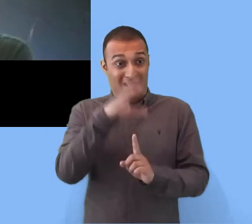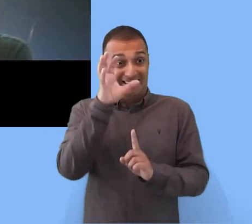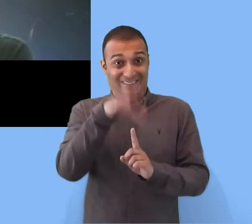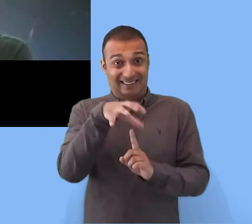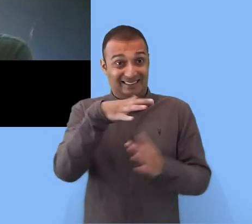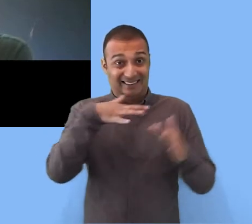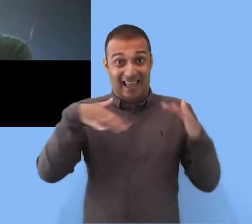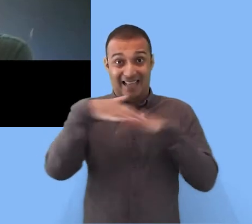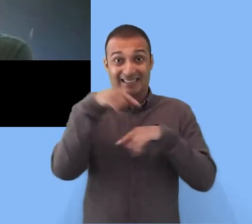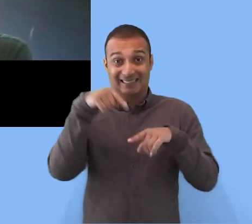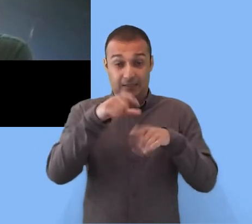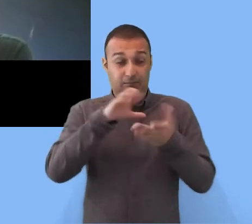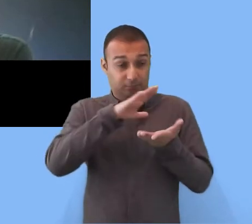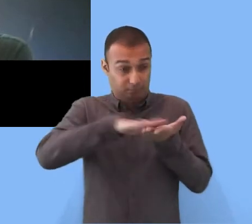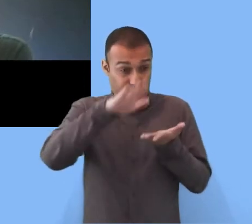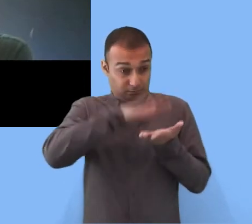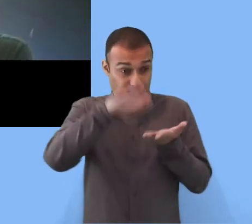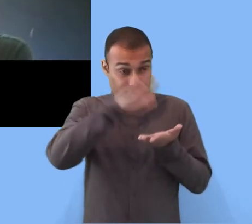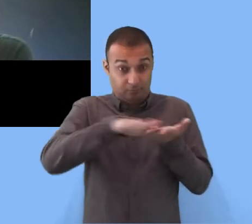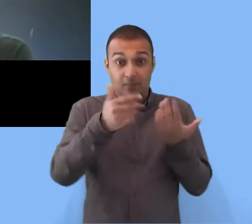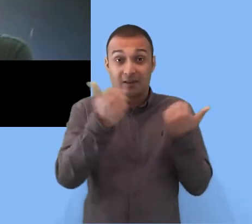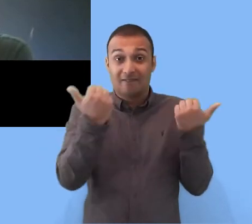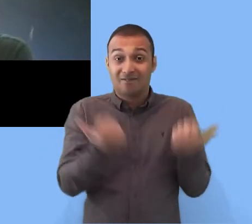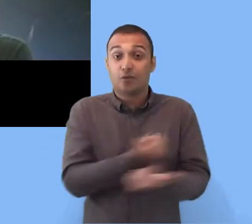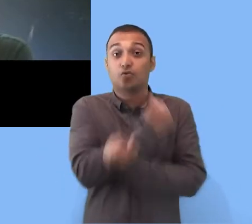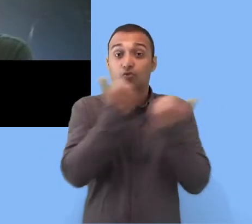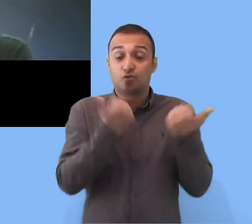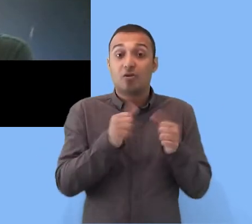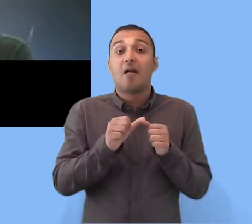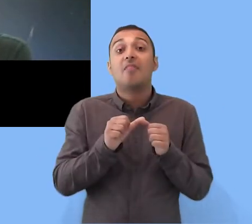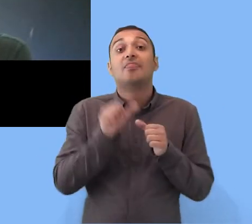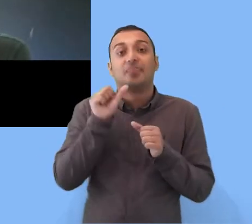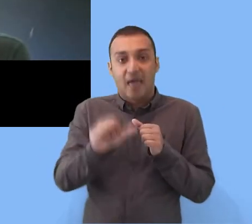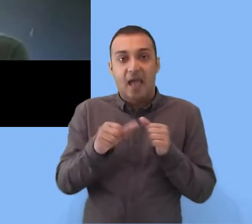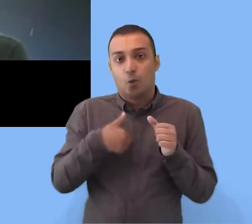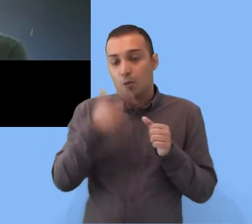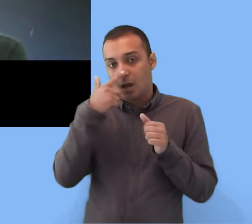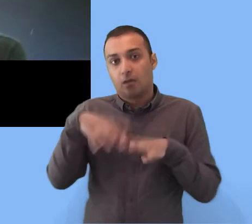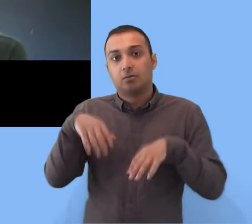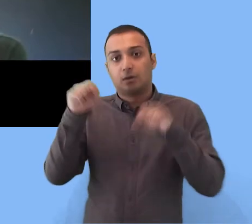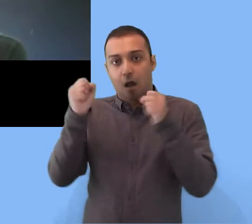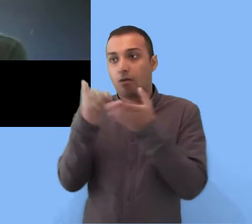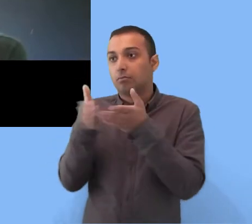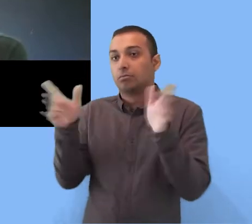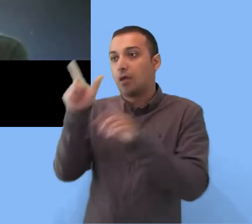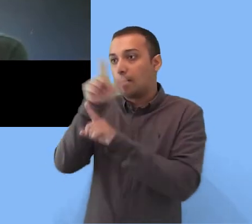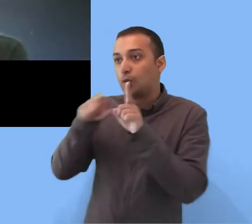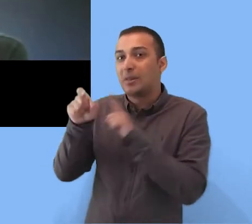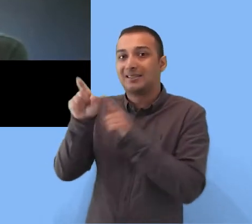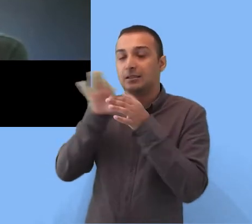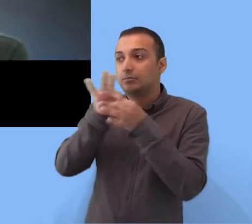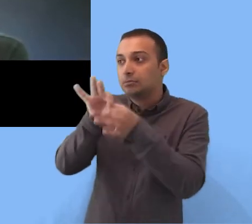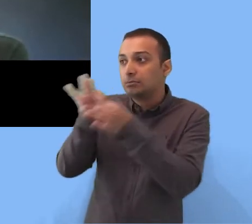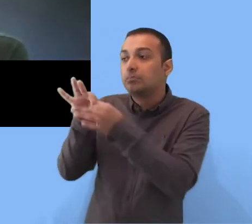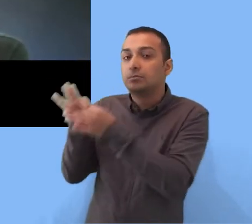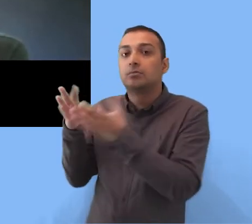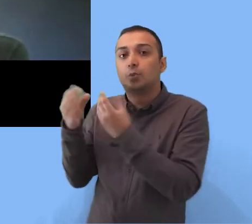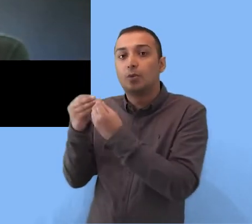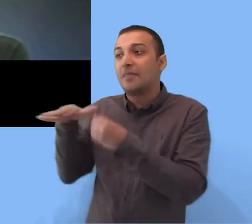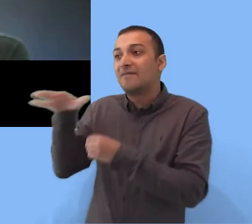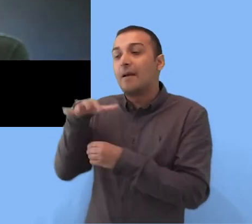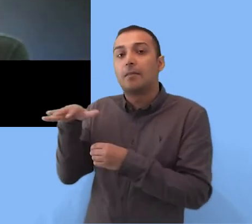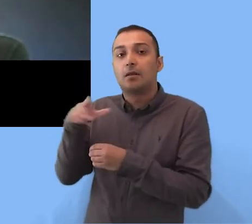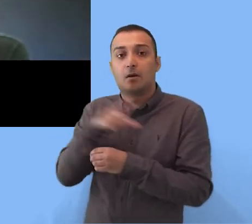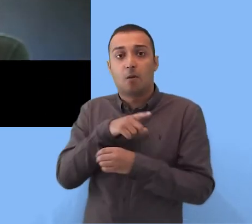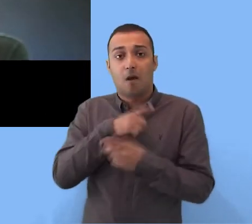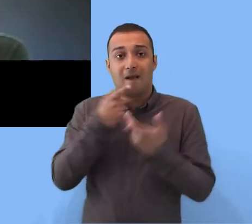our communities, the engagement with our families. If the setting's not tuned in, then how can we then, you know, have an impact